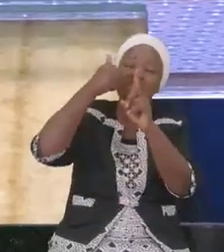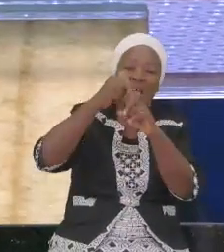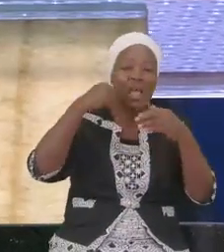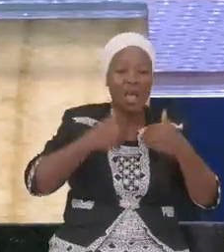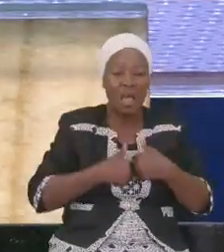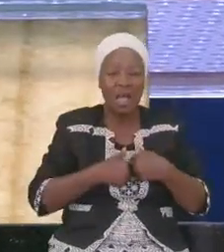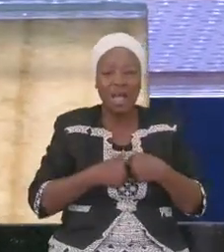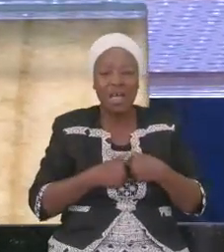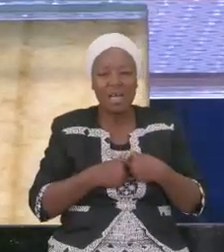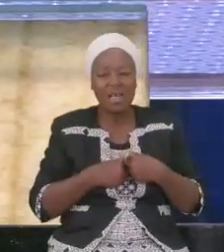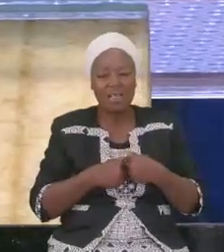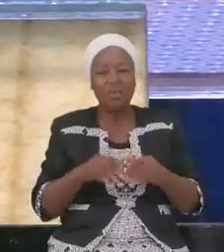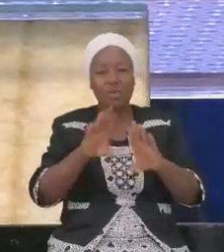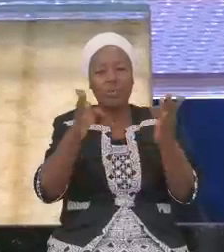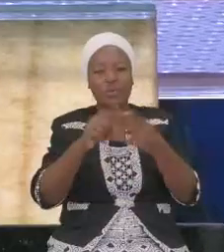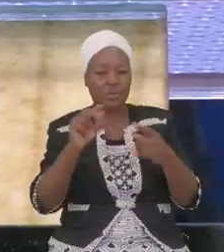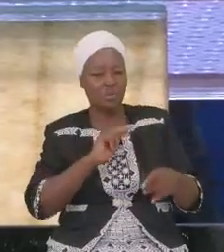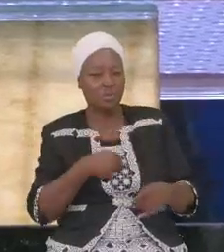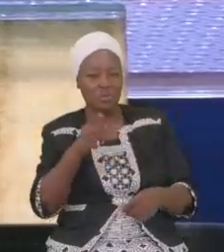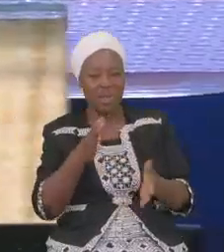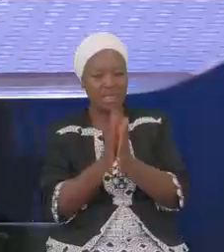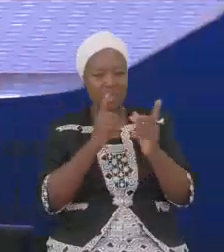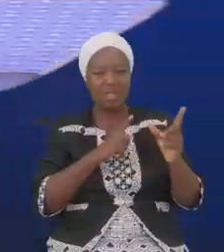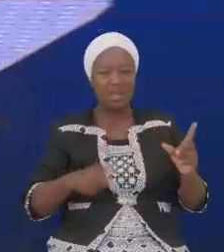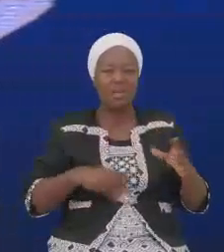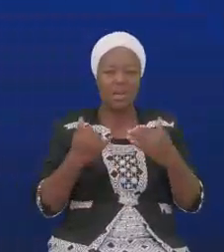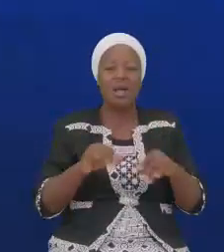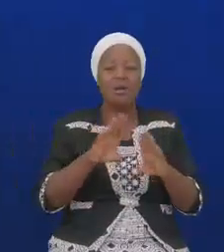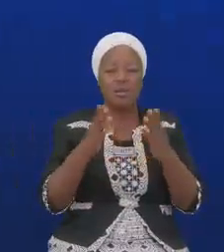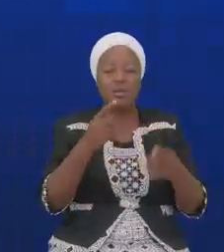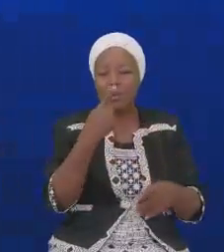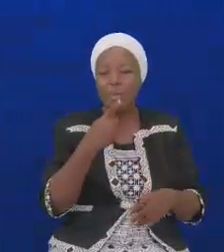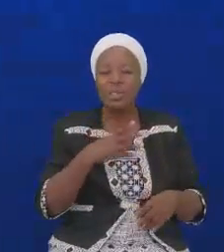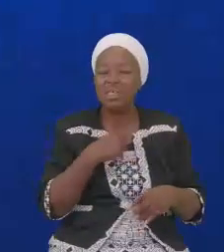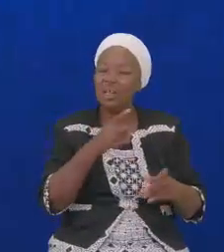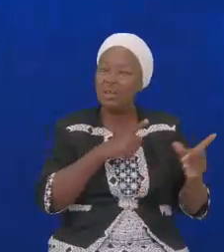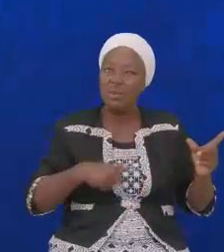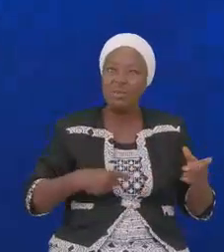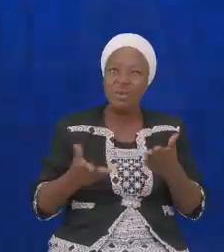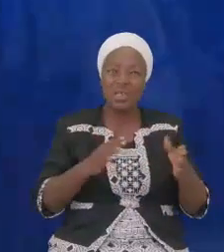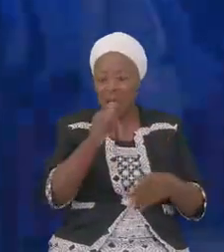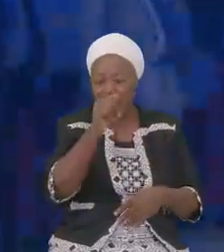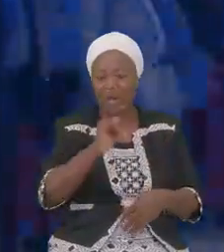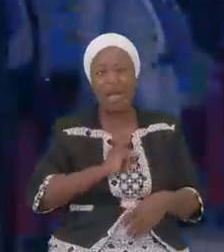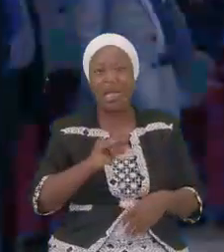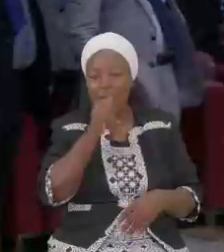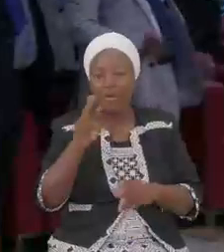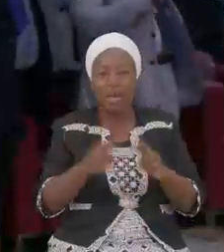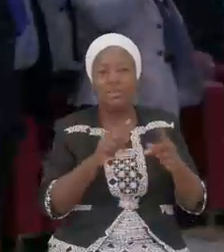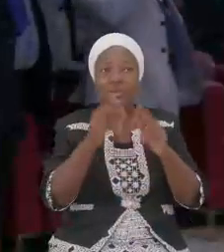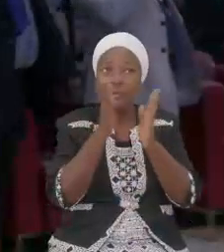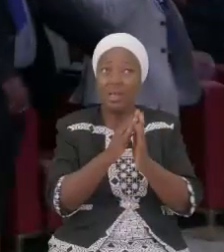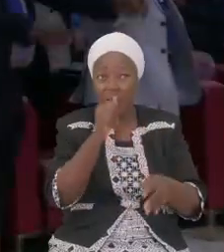has related to us, you are asking the Lord now, oh Lord, here am I. I'm ready to pray. I'm ready